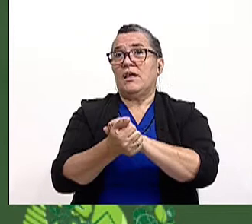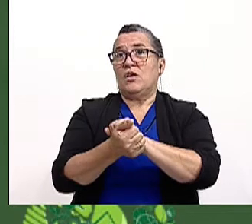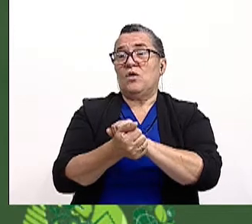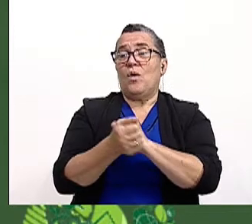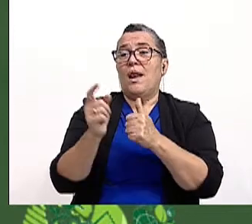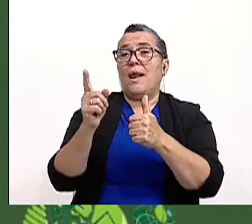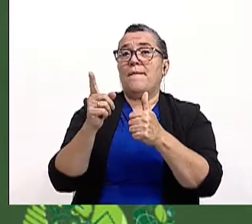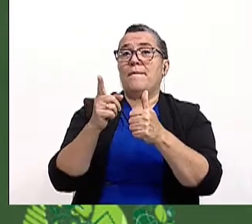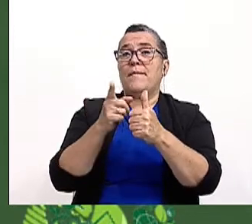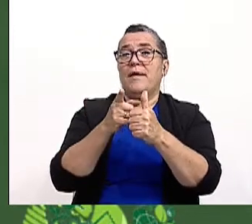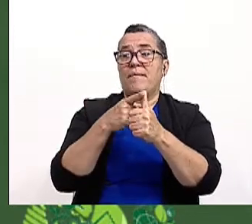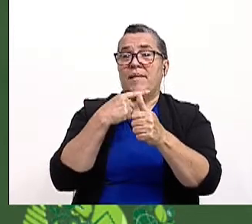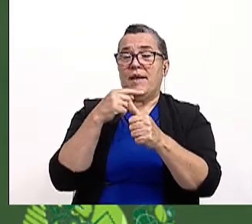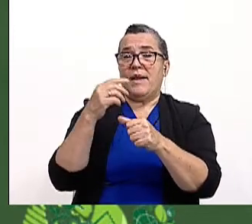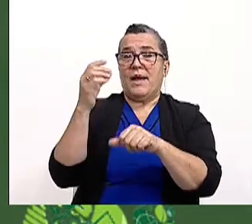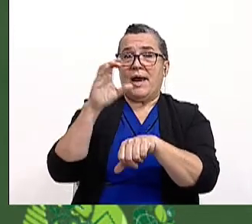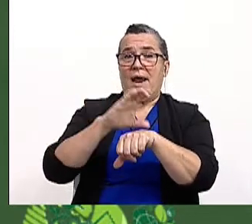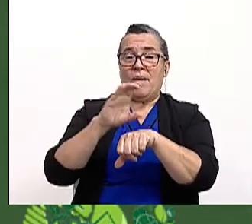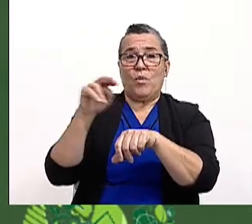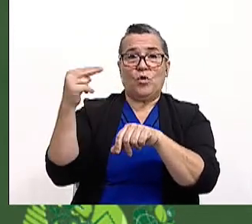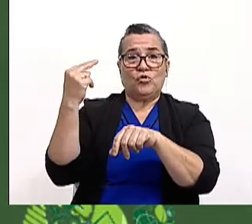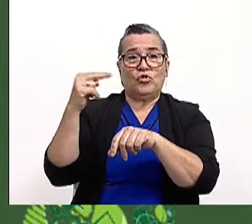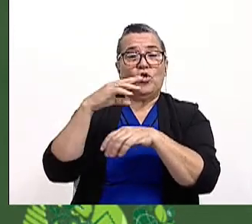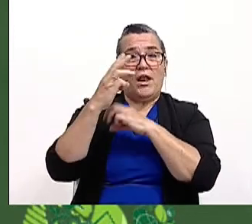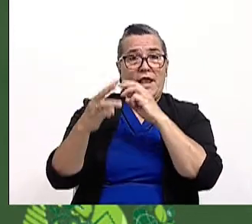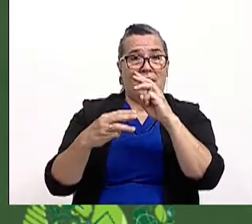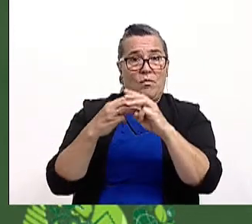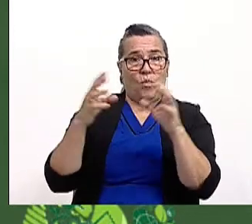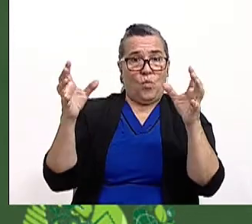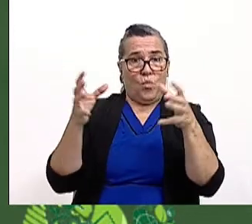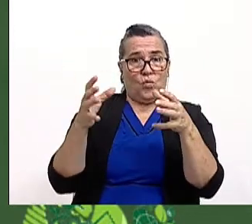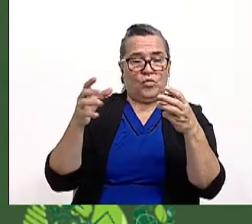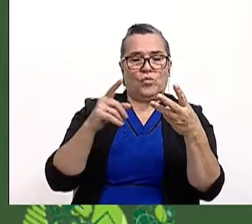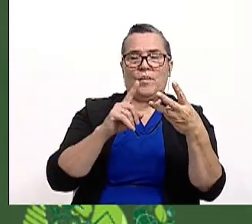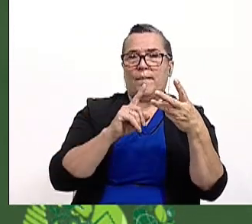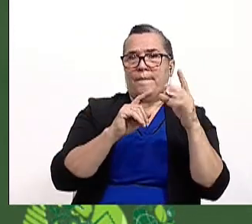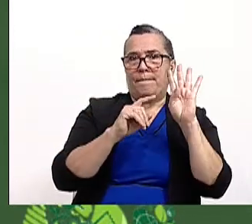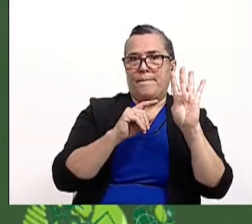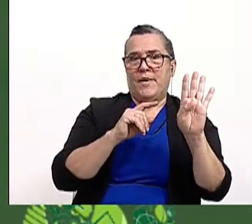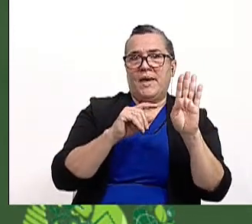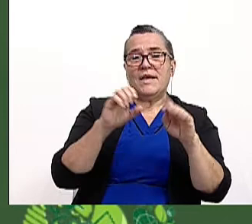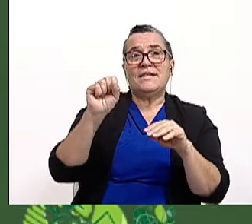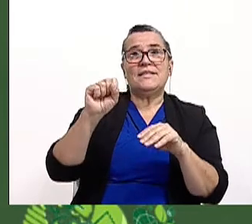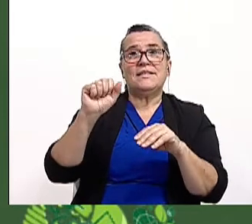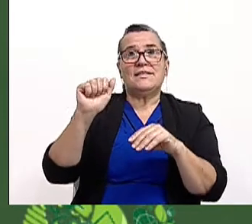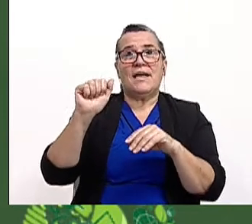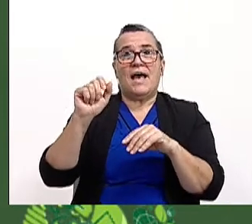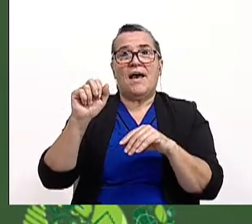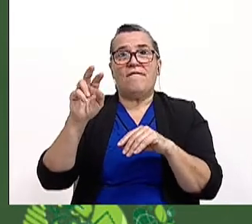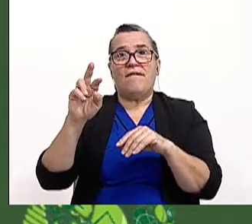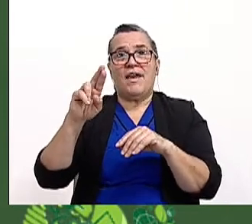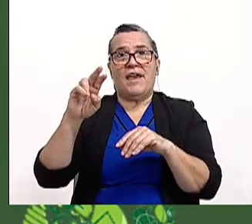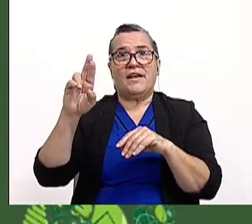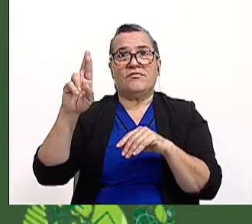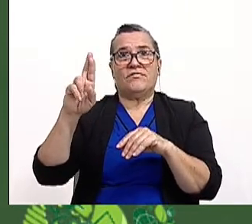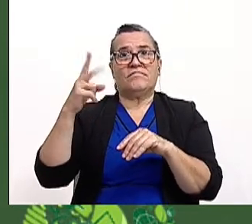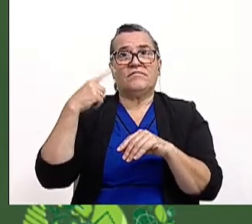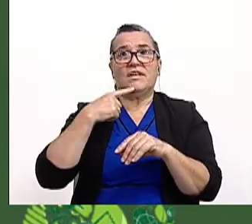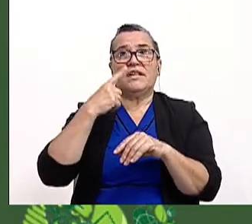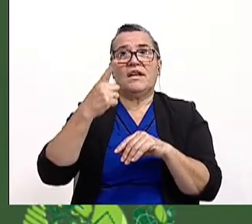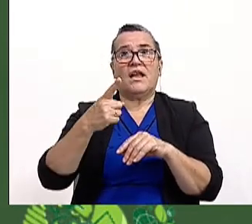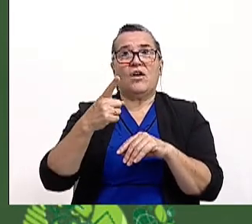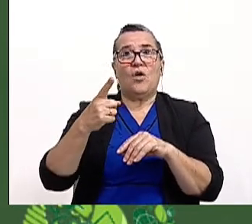carbon neutral country in the world. B, Sabegro River was declared a Biosphere Reserve by